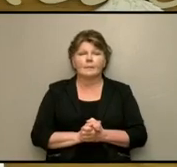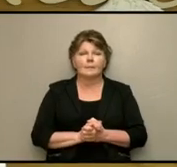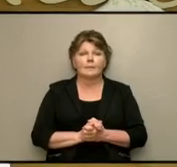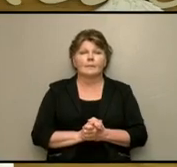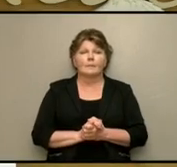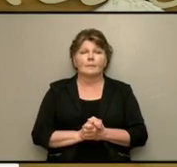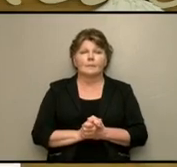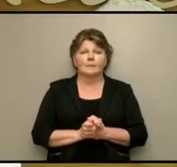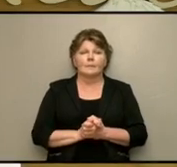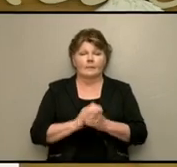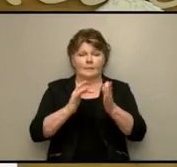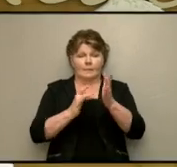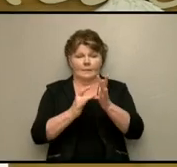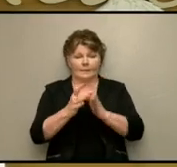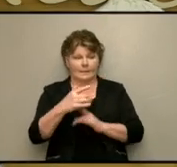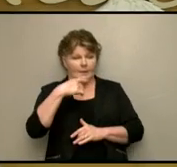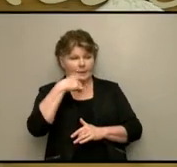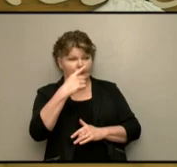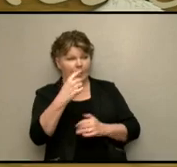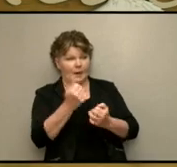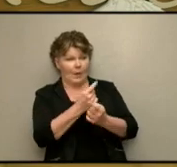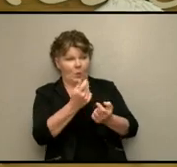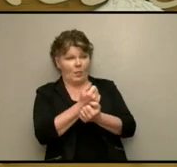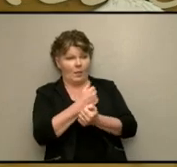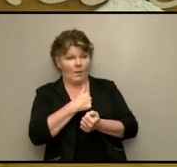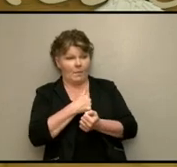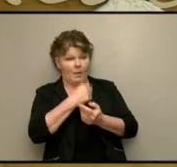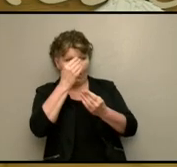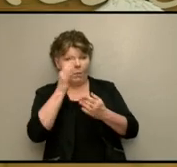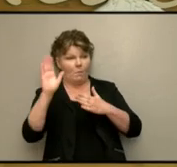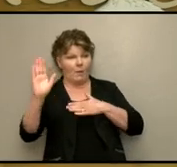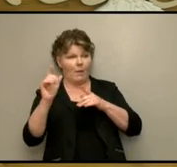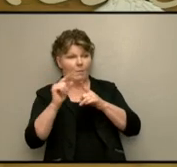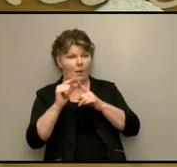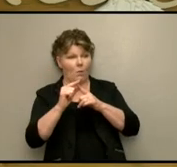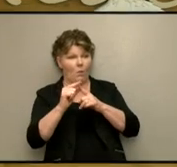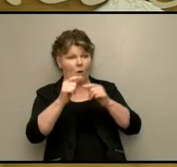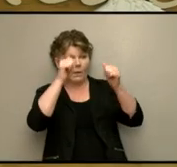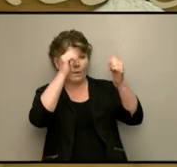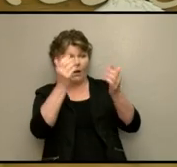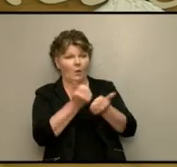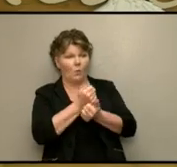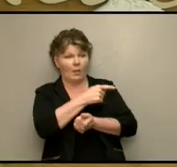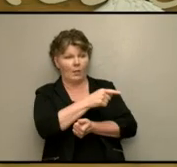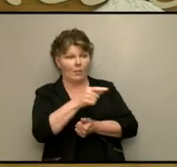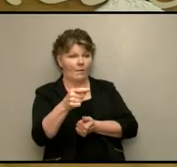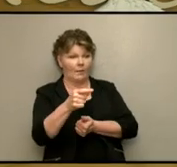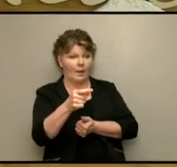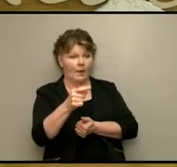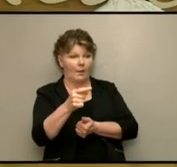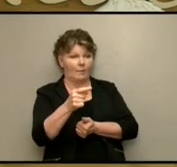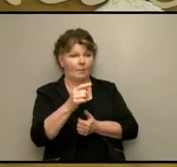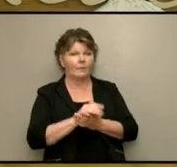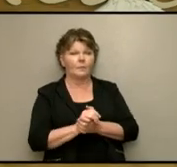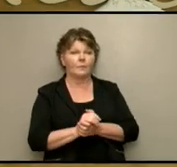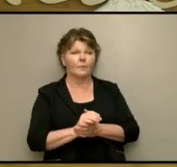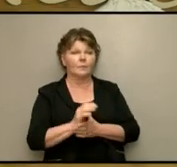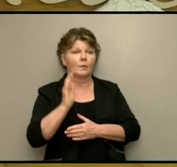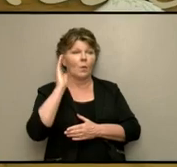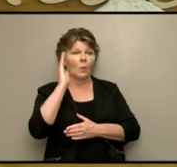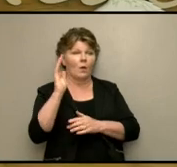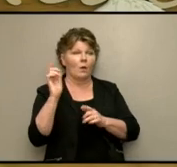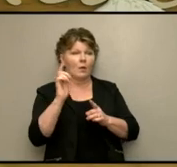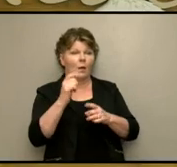Jesus answered him, "If anyone loves me, he will keep my word, and my Father will love him, and we will come to him and